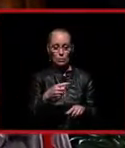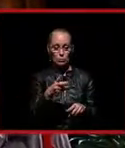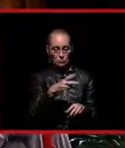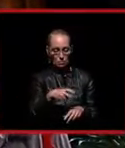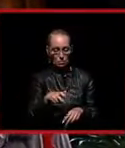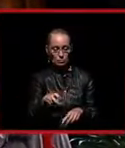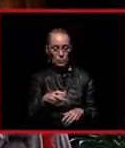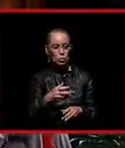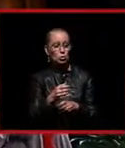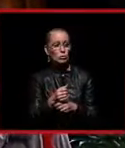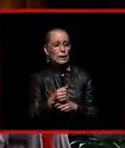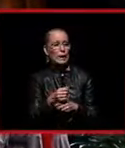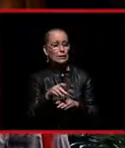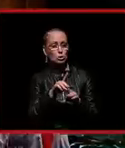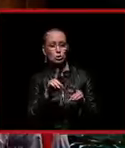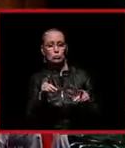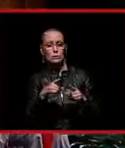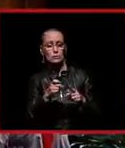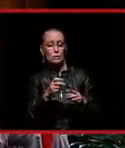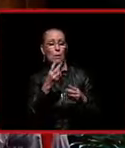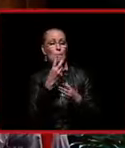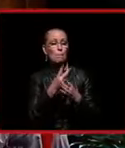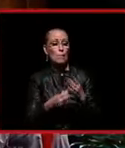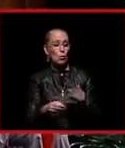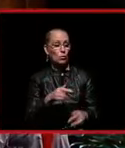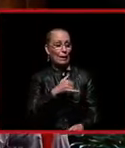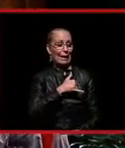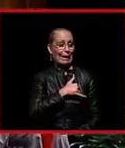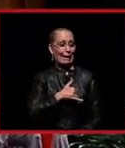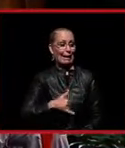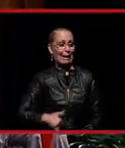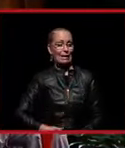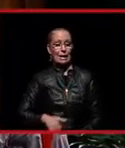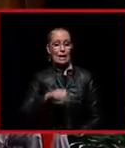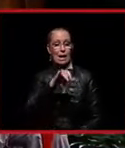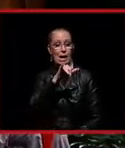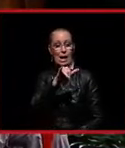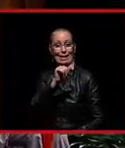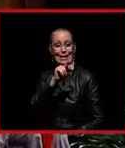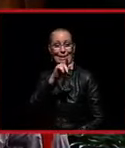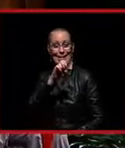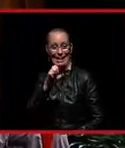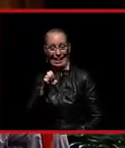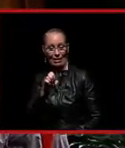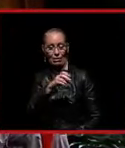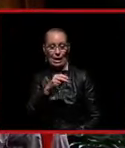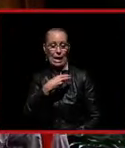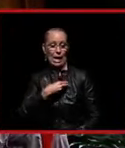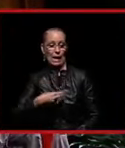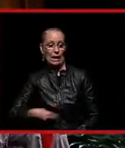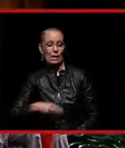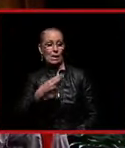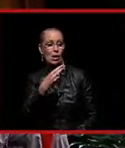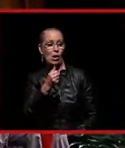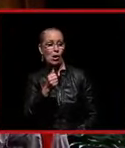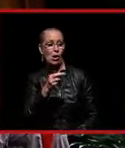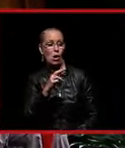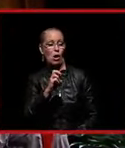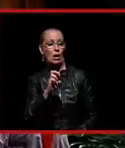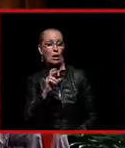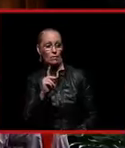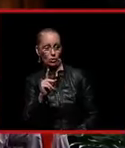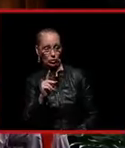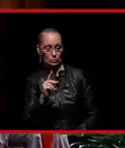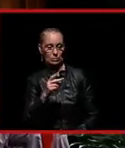both Yale and Harvard. So whether you go out into the community, as some of our nurses are doing, or if